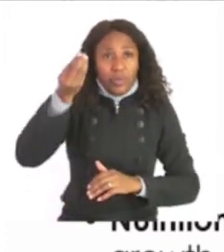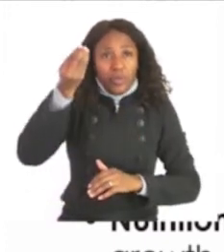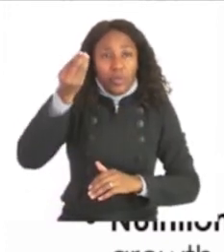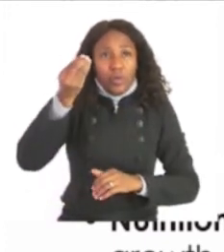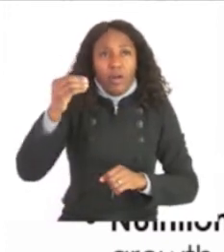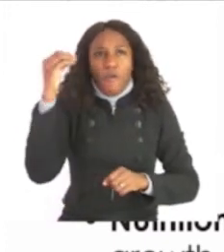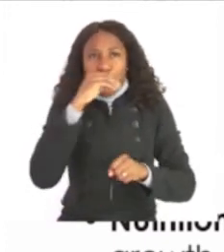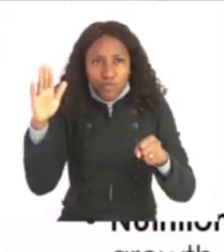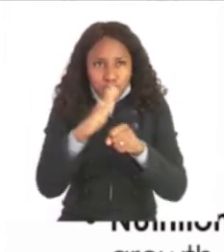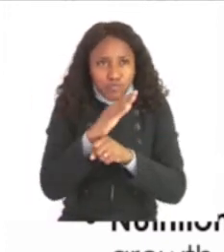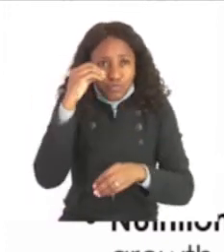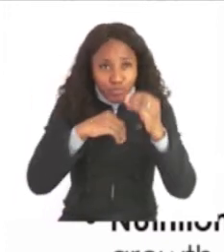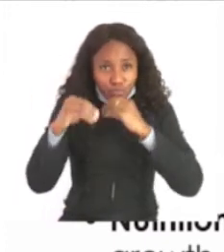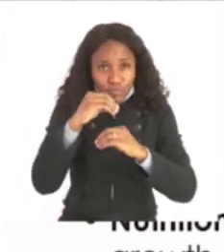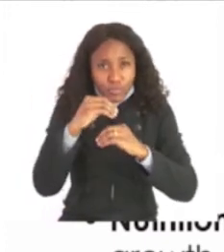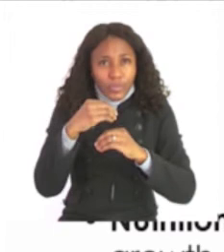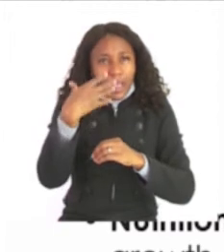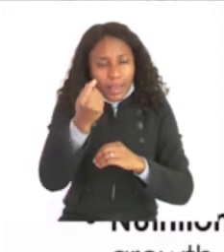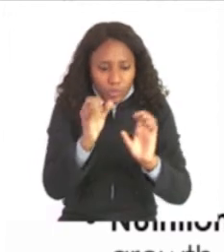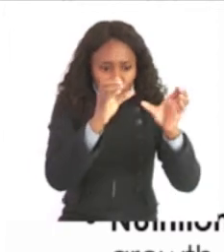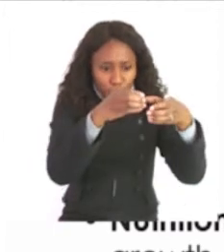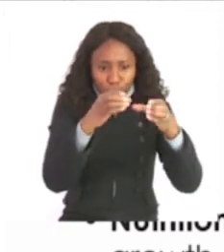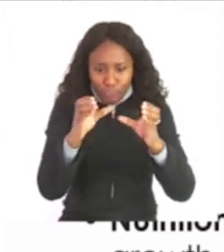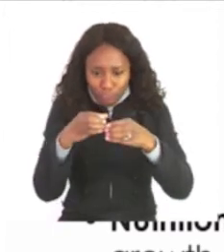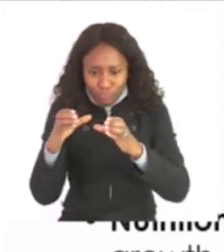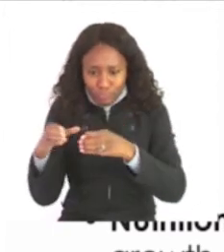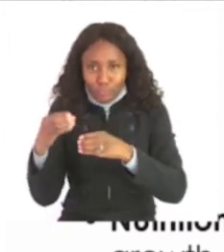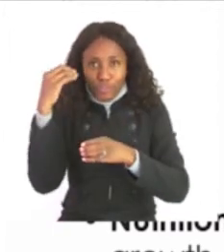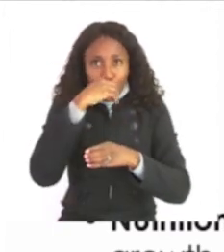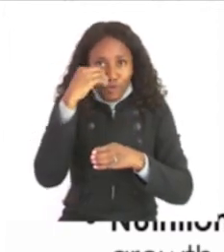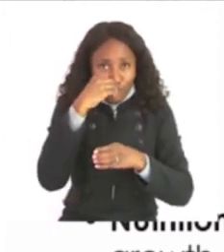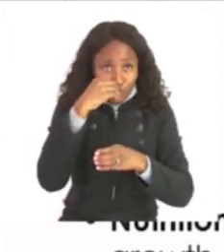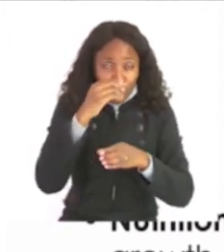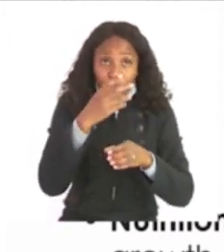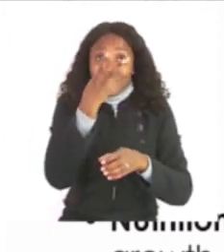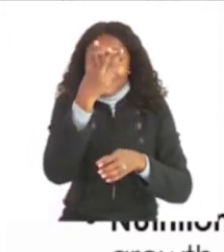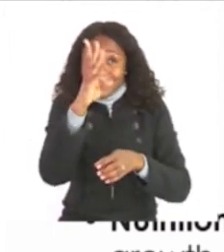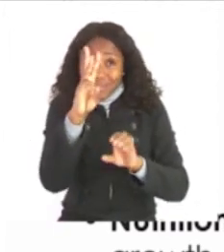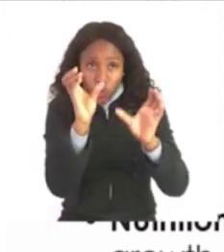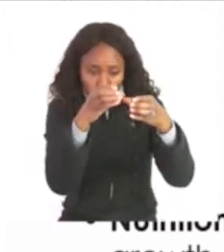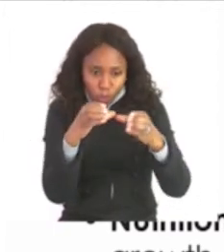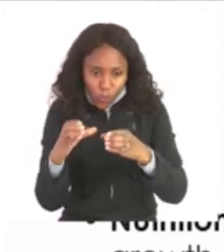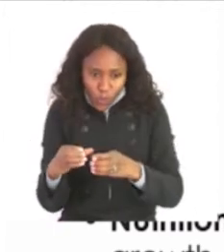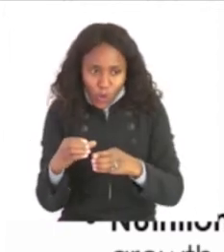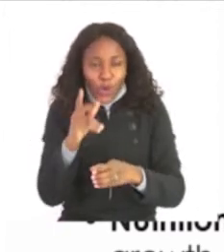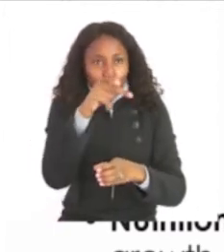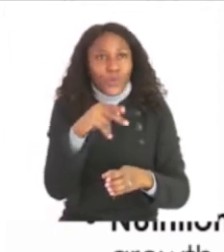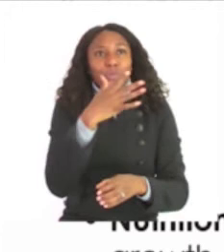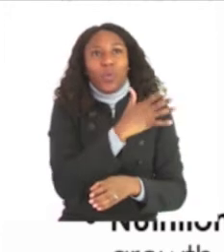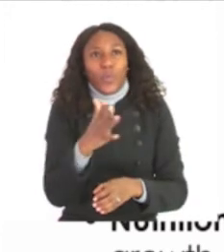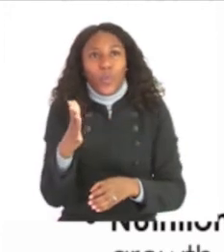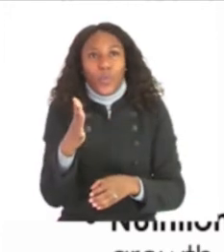diet. It contains the right amount of food from all the 6 food groups,